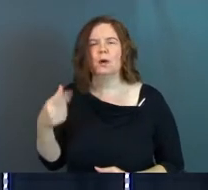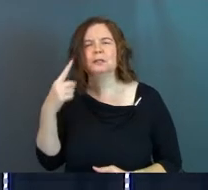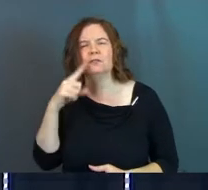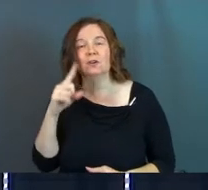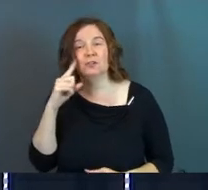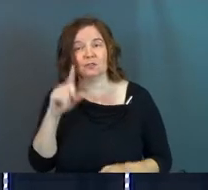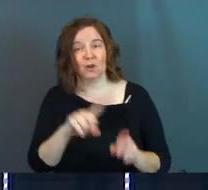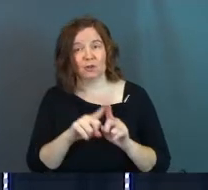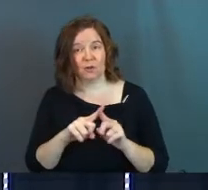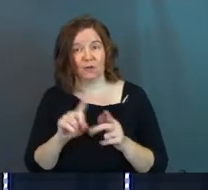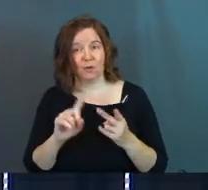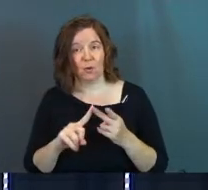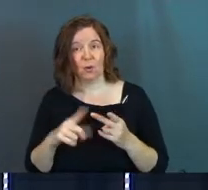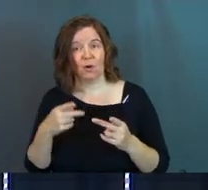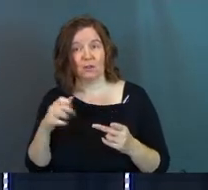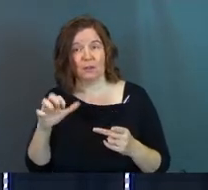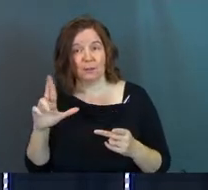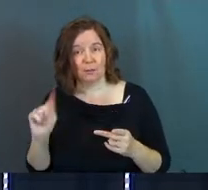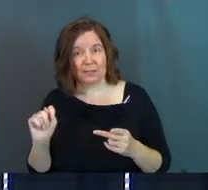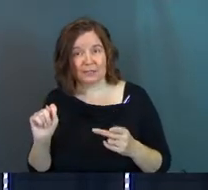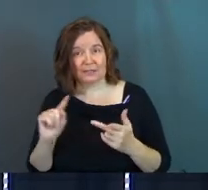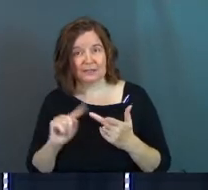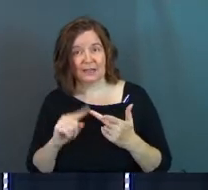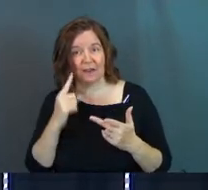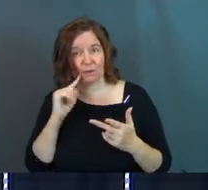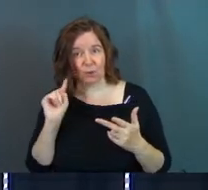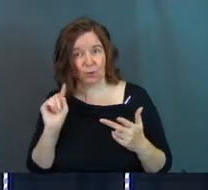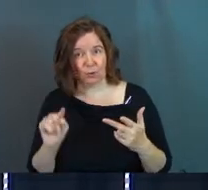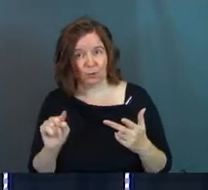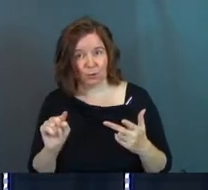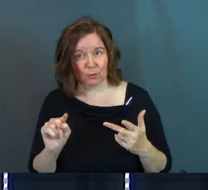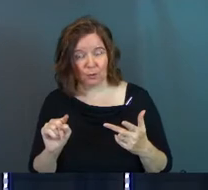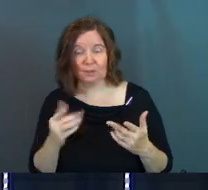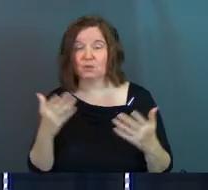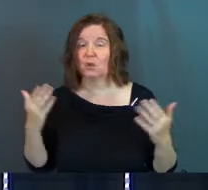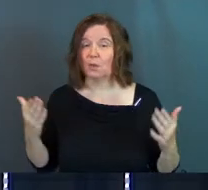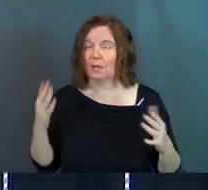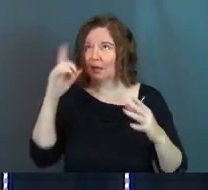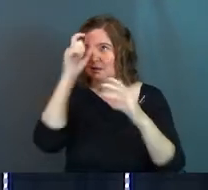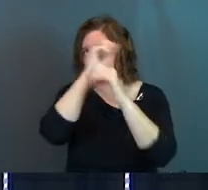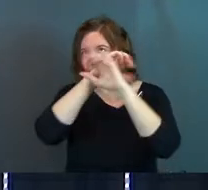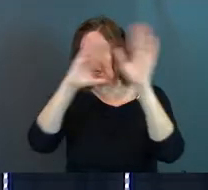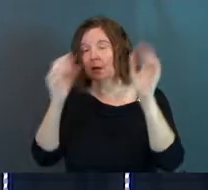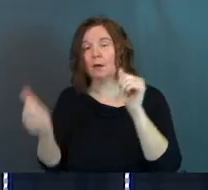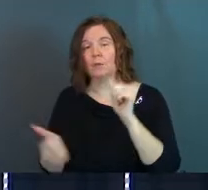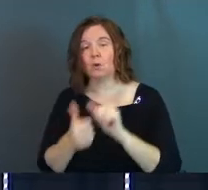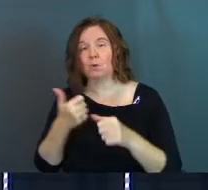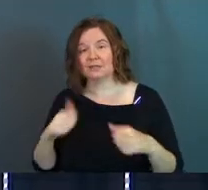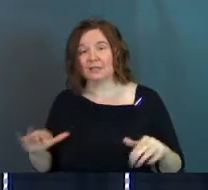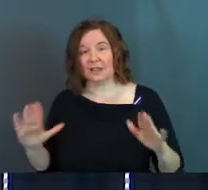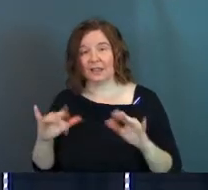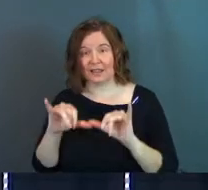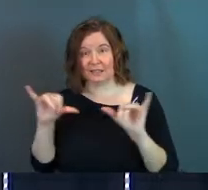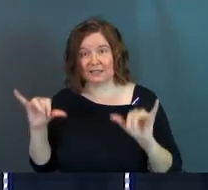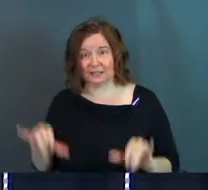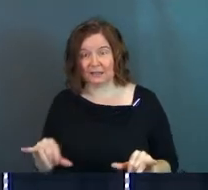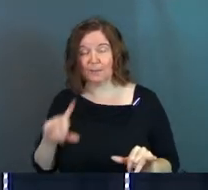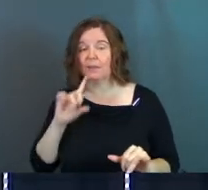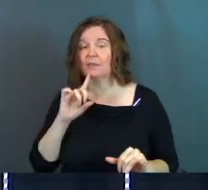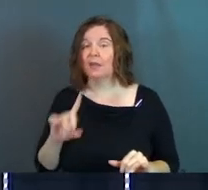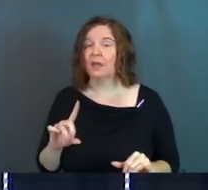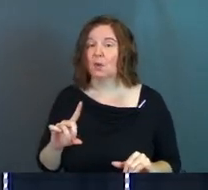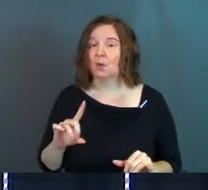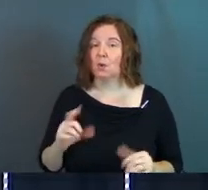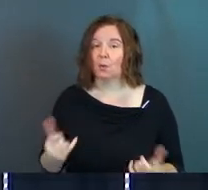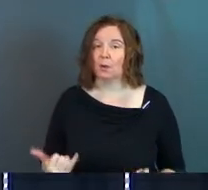It's also for the priest, and it's for you. So again, here's the picture. Most of the sacrifices in that system,